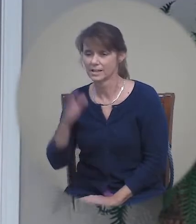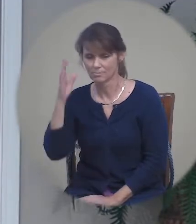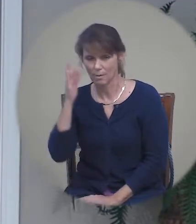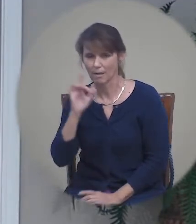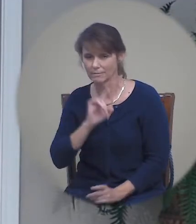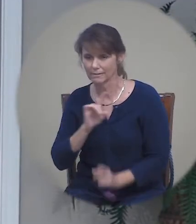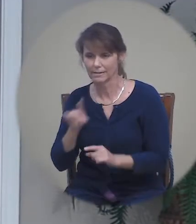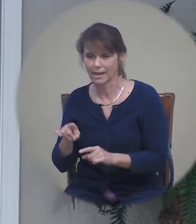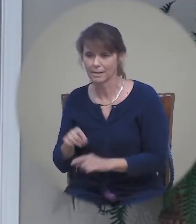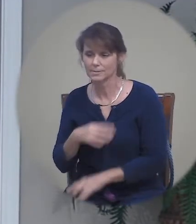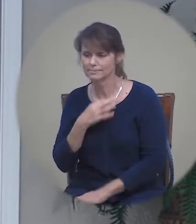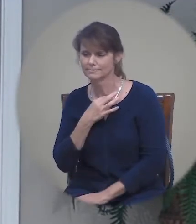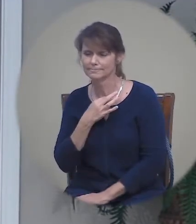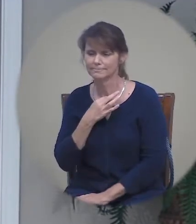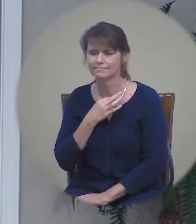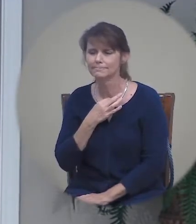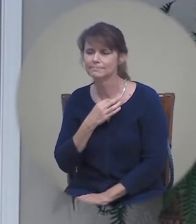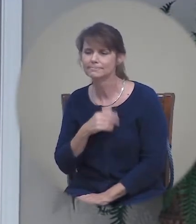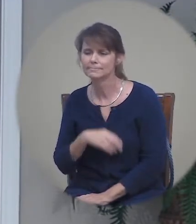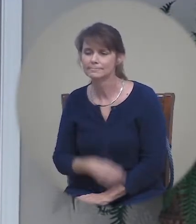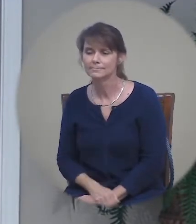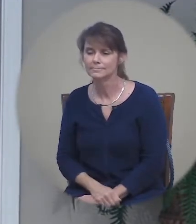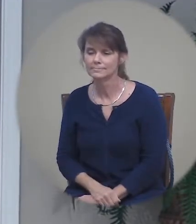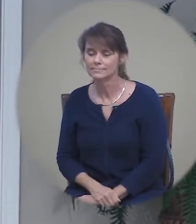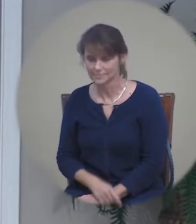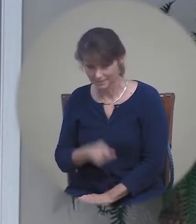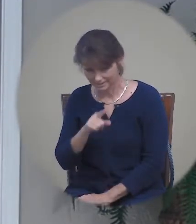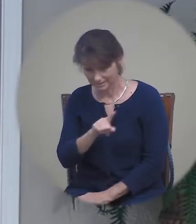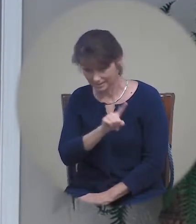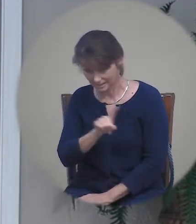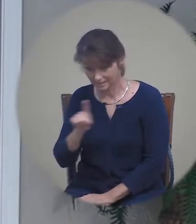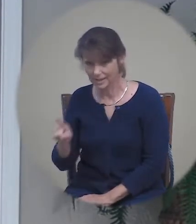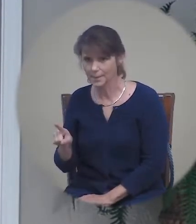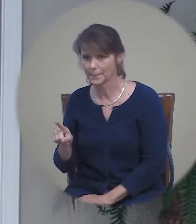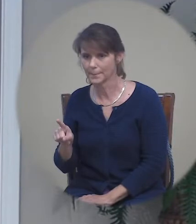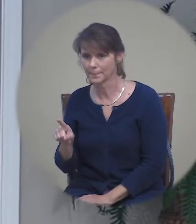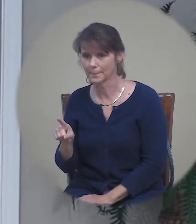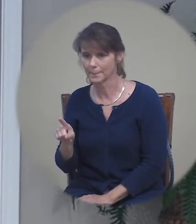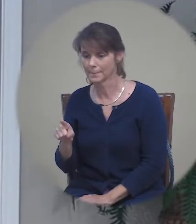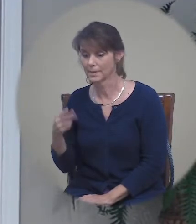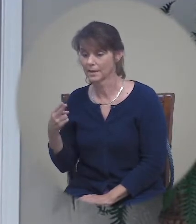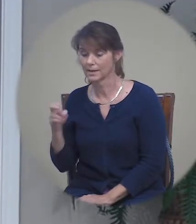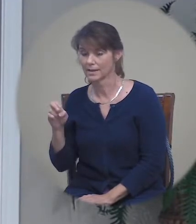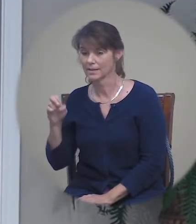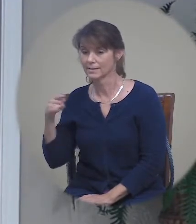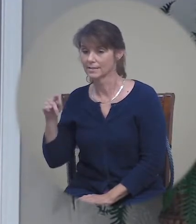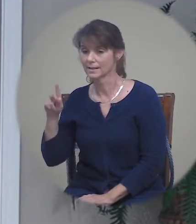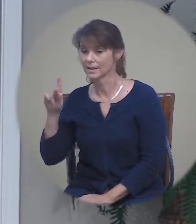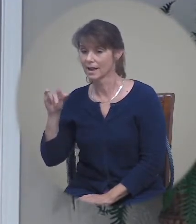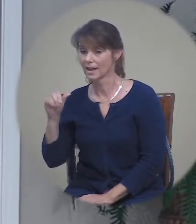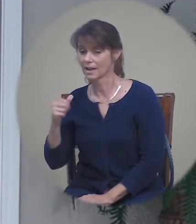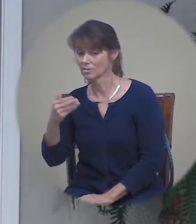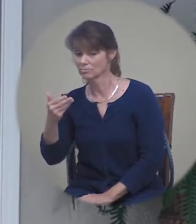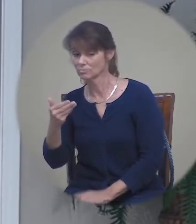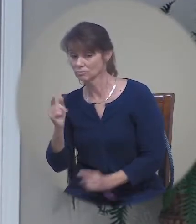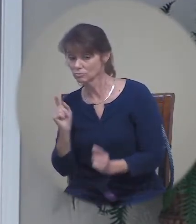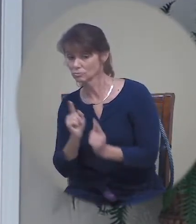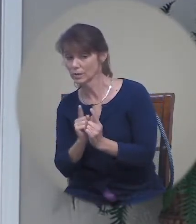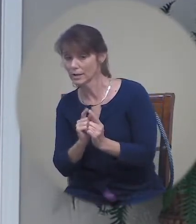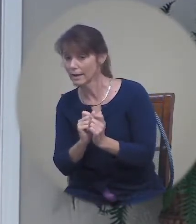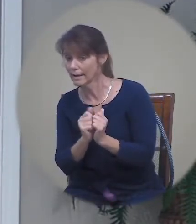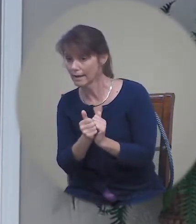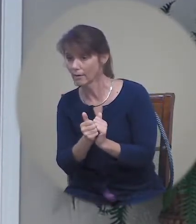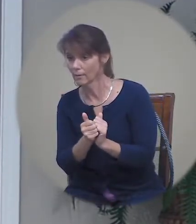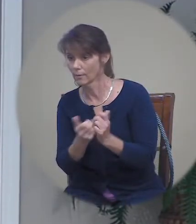came. So he came. How did Hezekiah greet him? What did he do